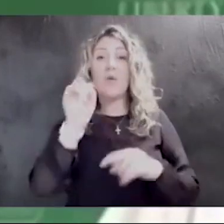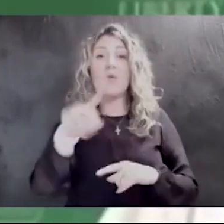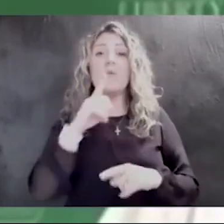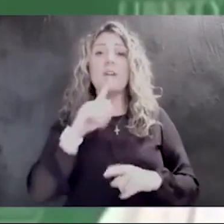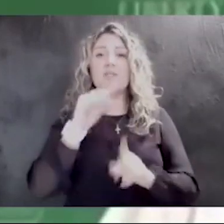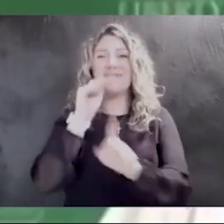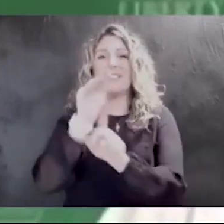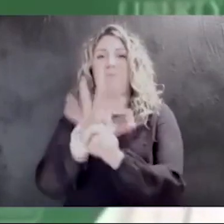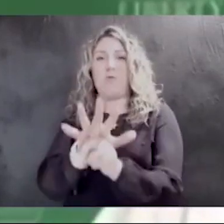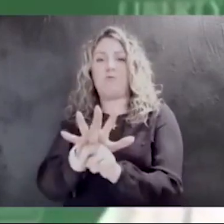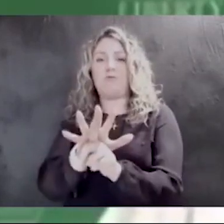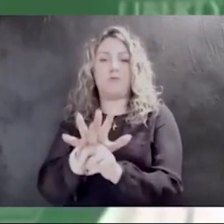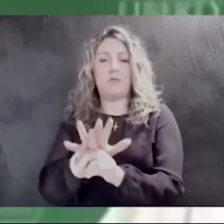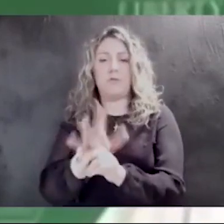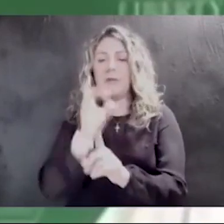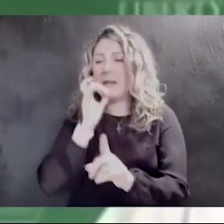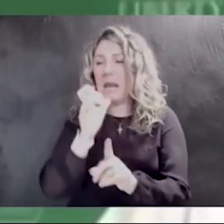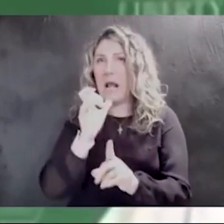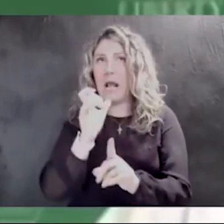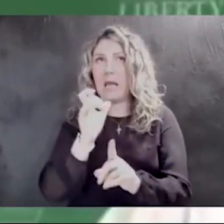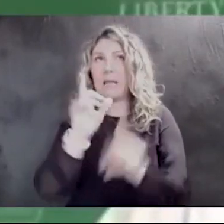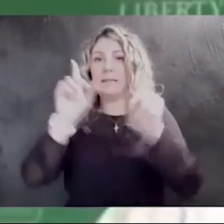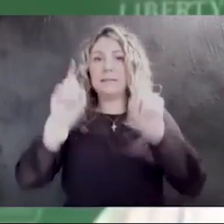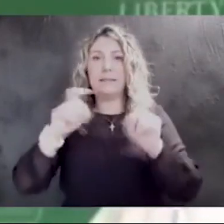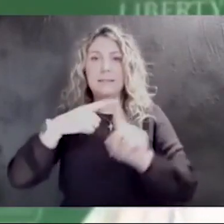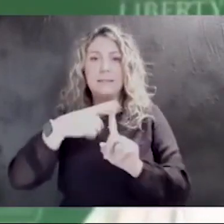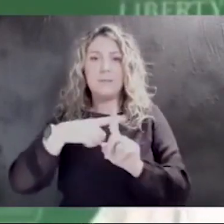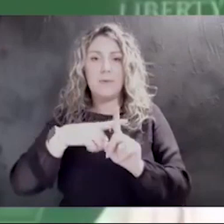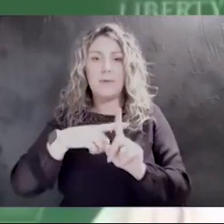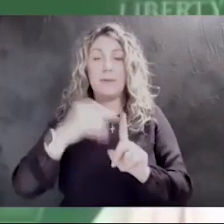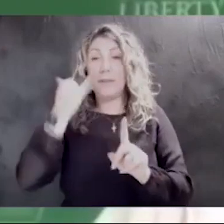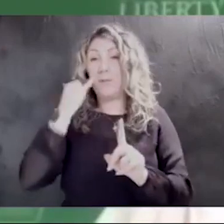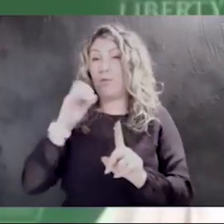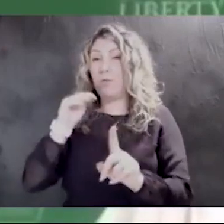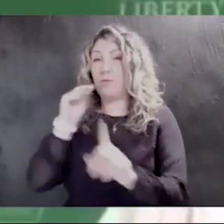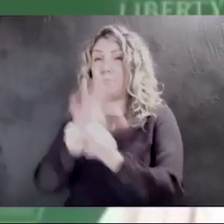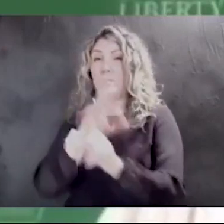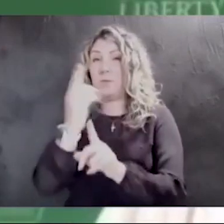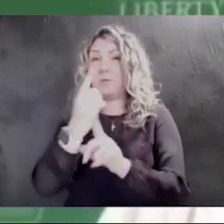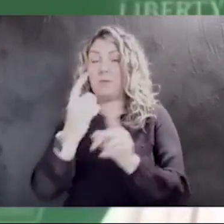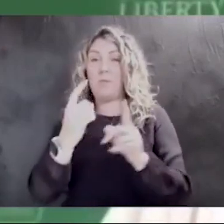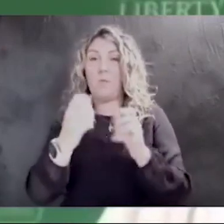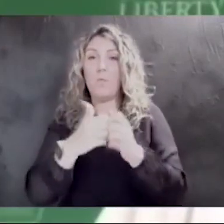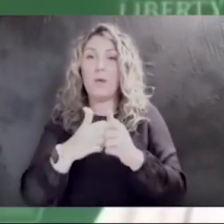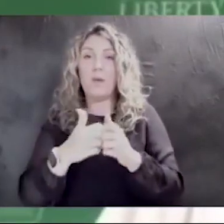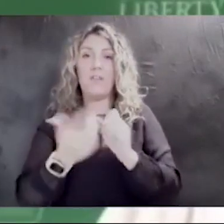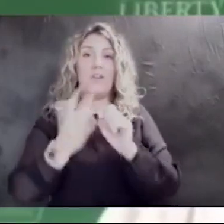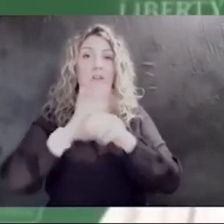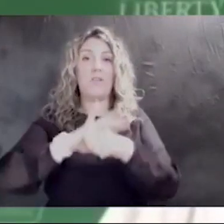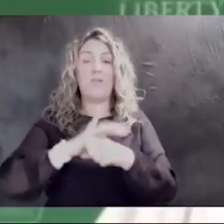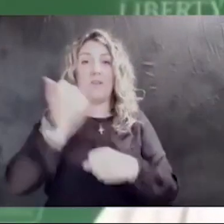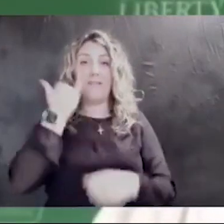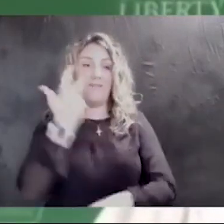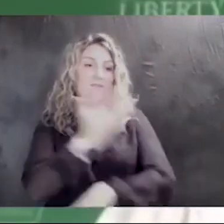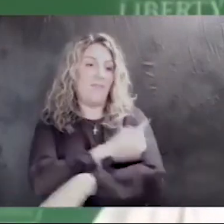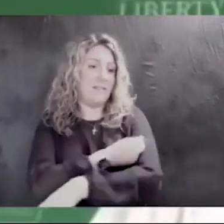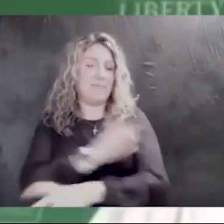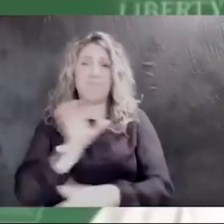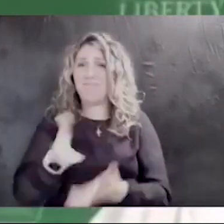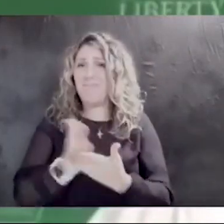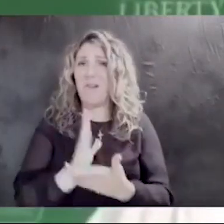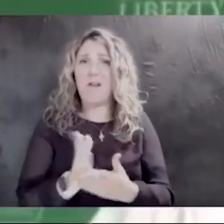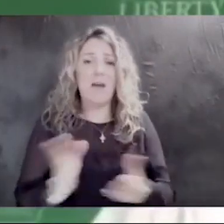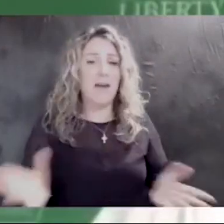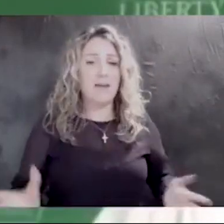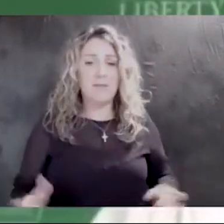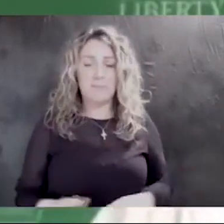exposure, not testing positive. You're exposed to someone with COVID. If you're vaccinated, it's okay. You don't need to